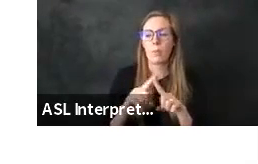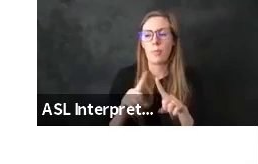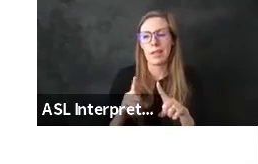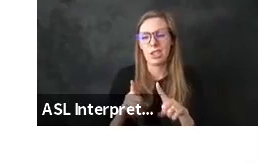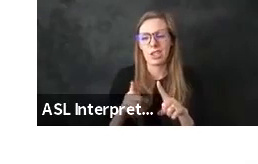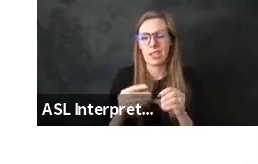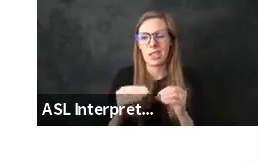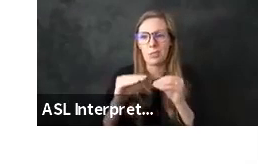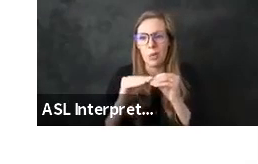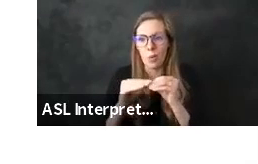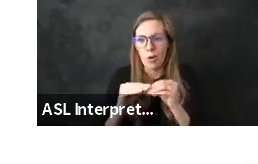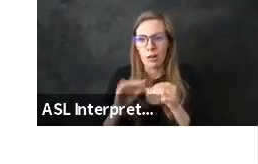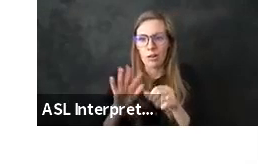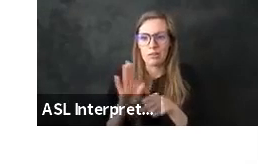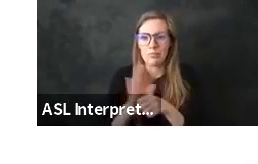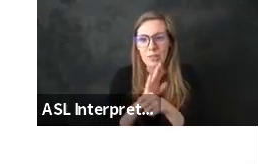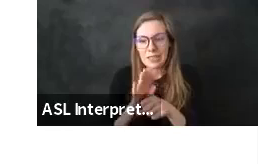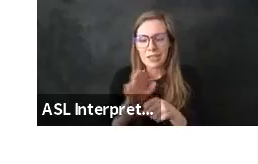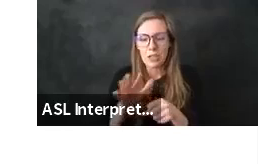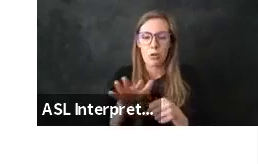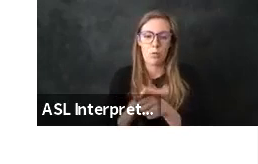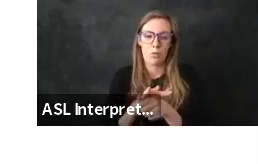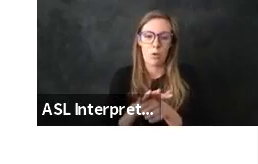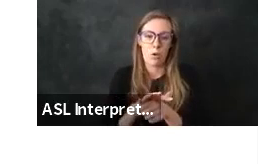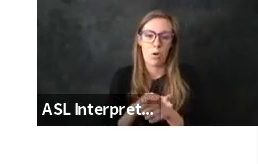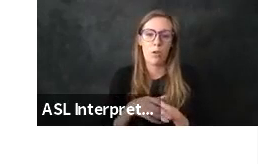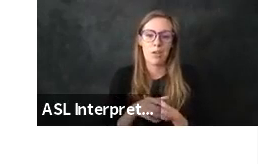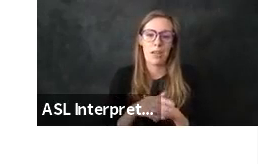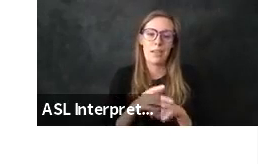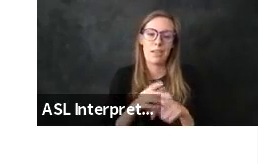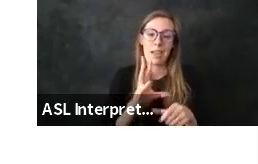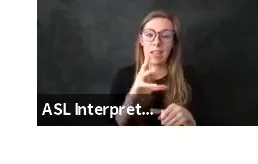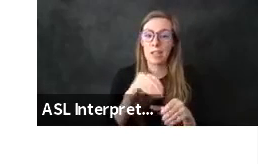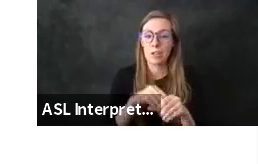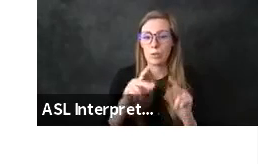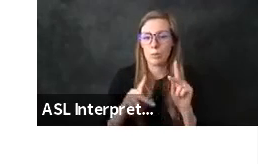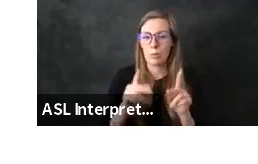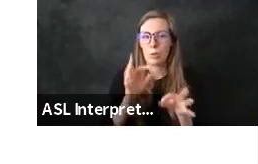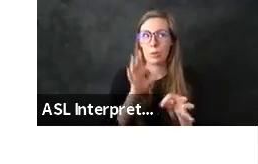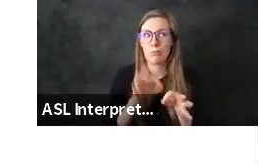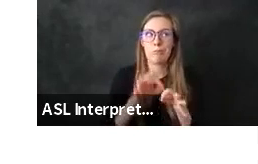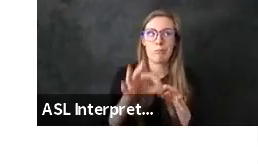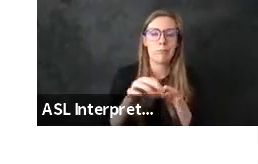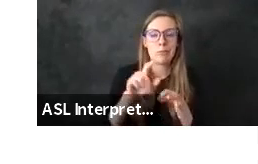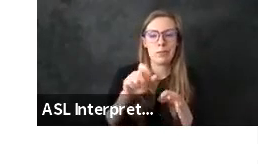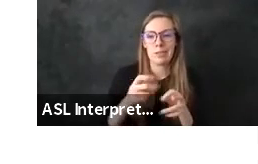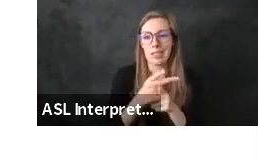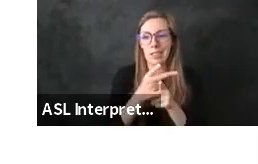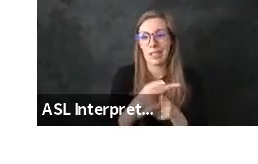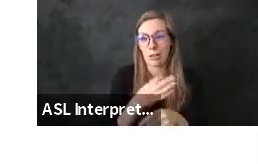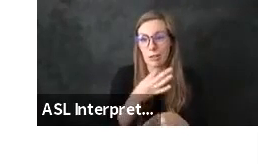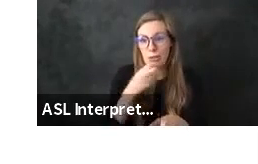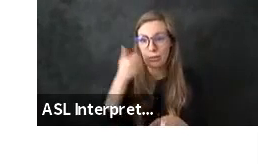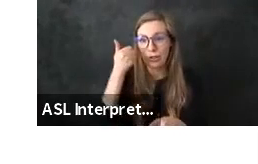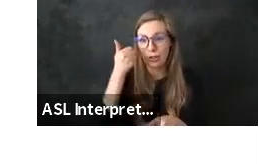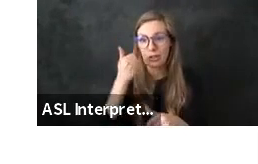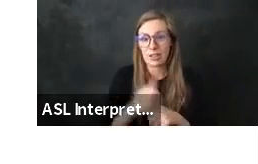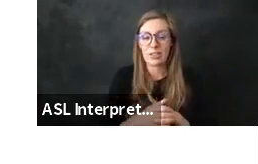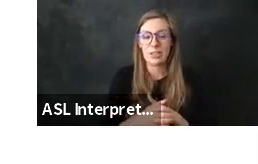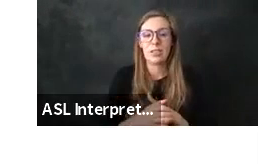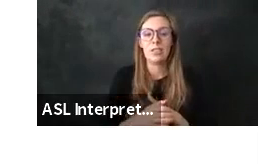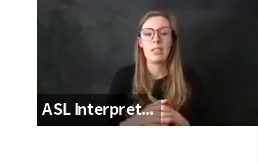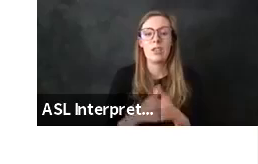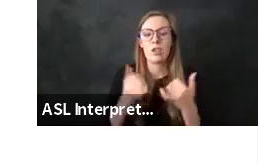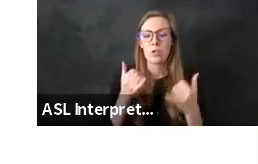as patients who may have delayed or waited to get care during the shutdown and are now developing